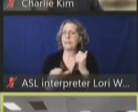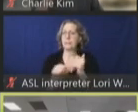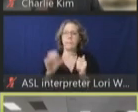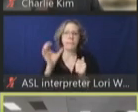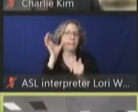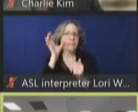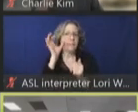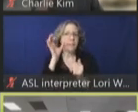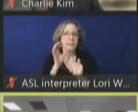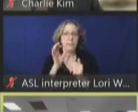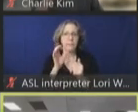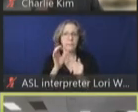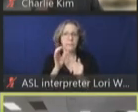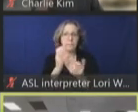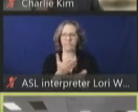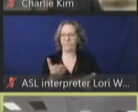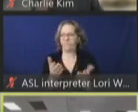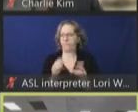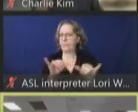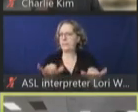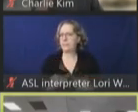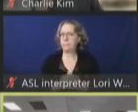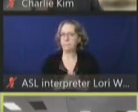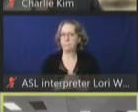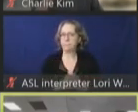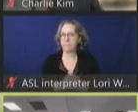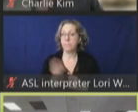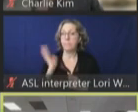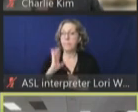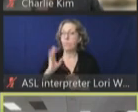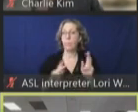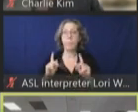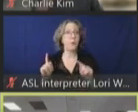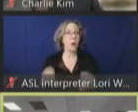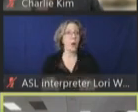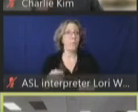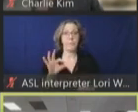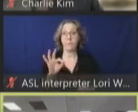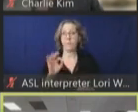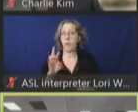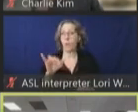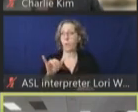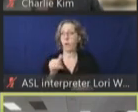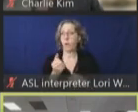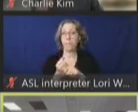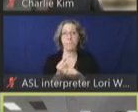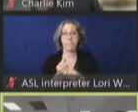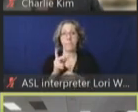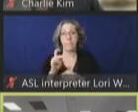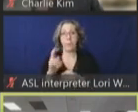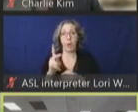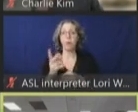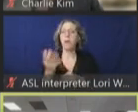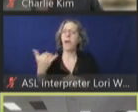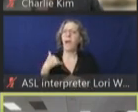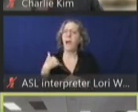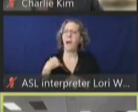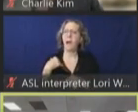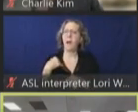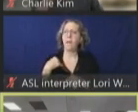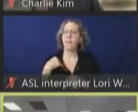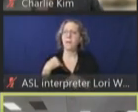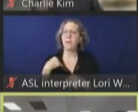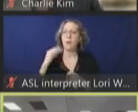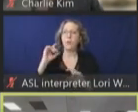system. For those who have been to Fenway in the past, we used to have assisted listening devices that used